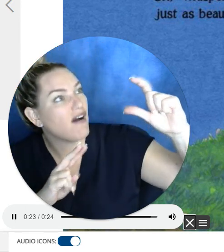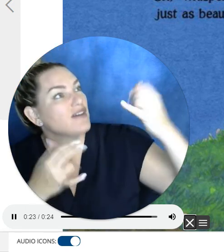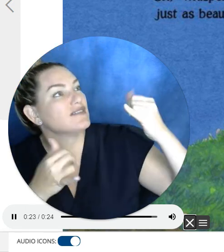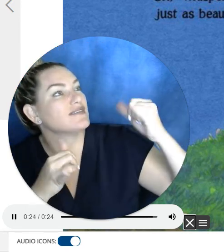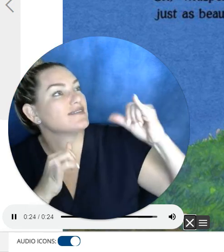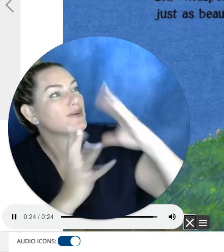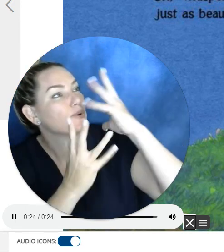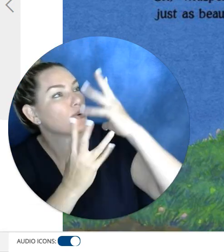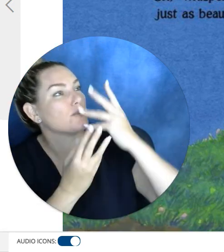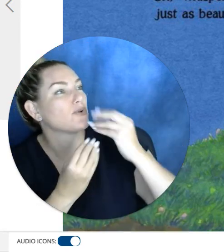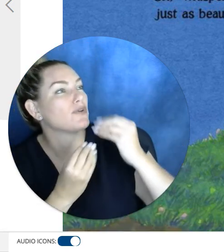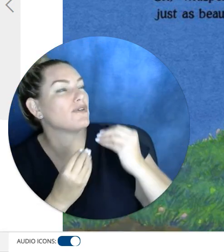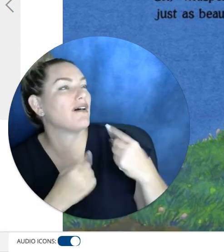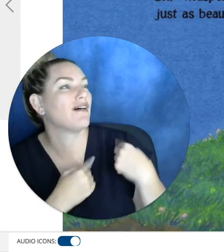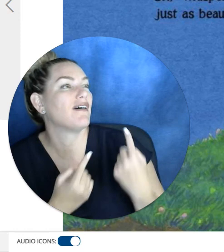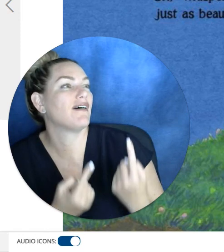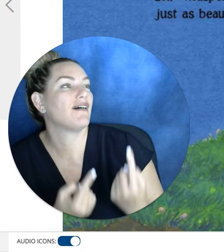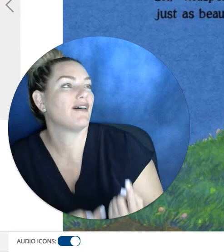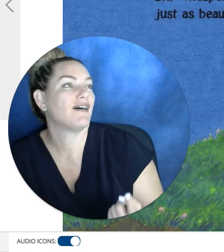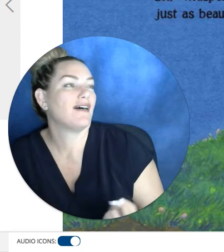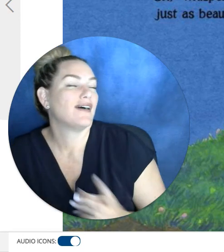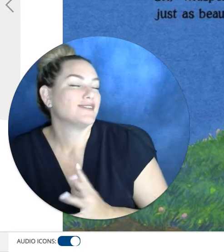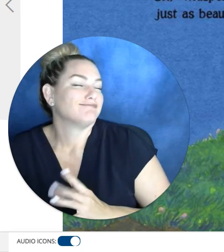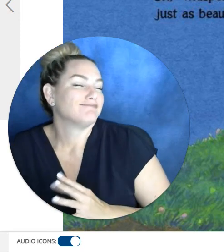as ever."